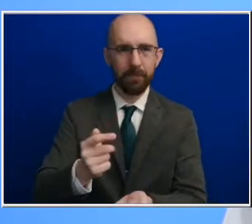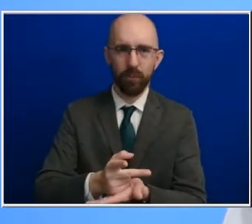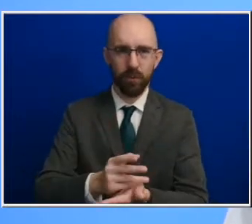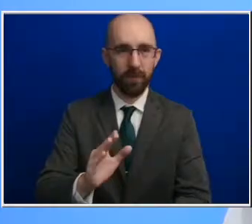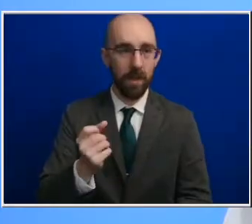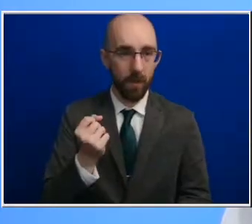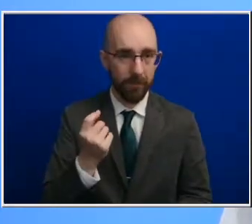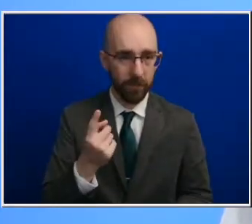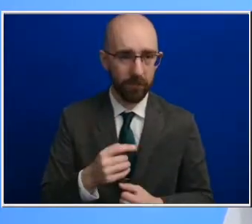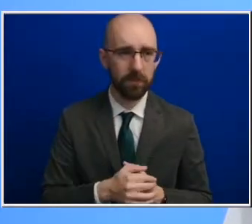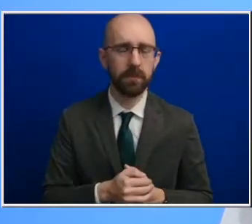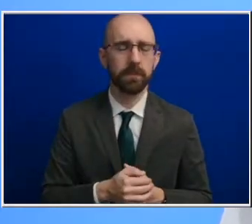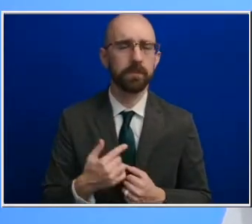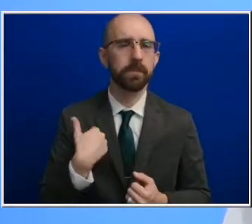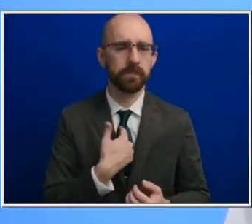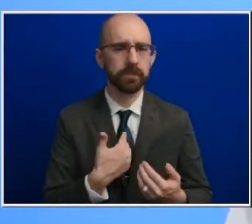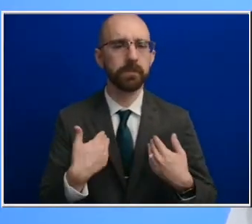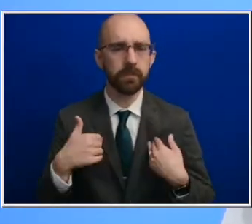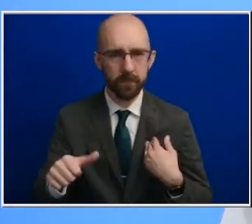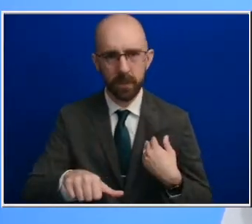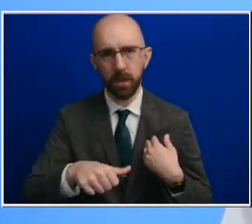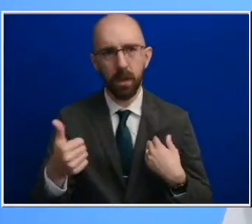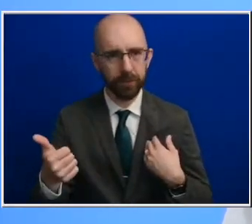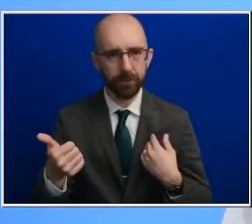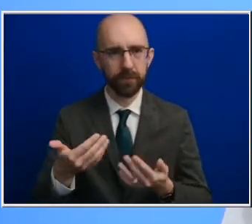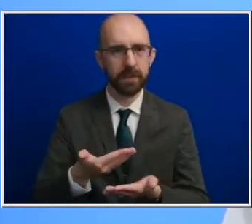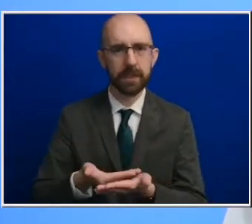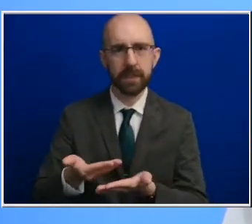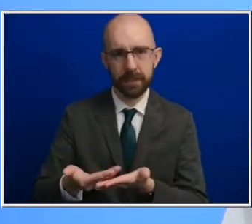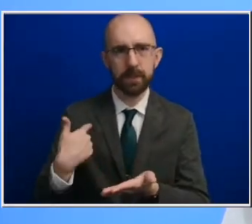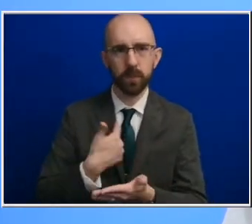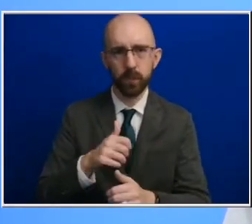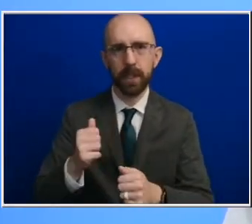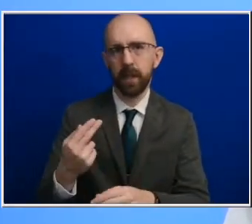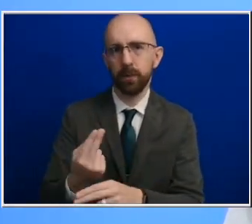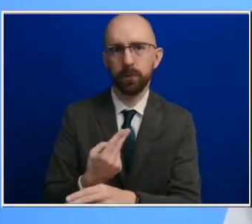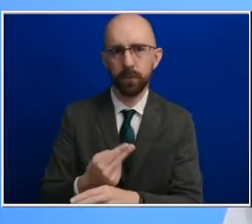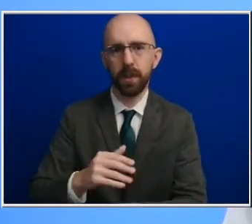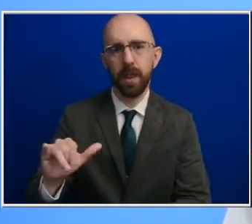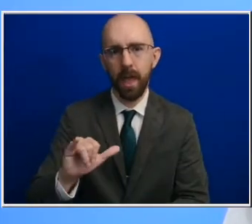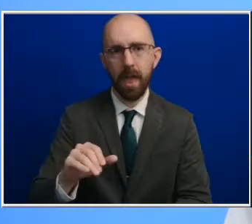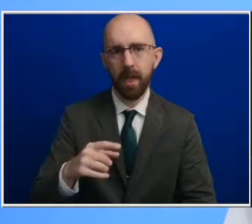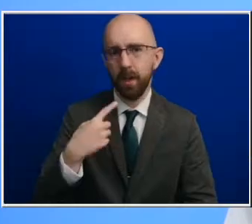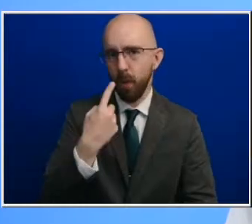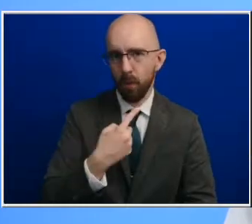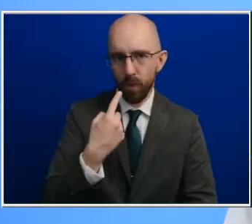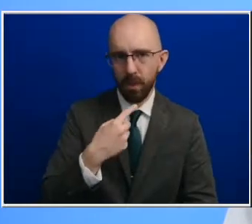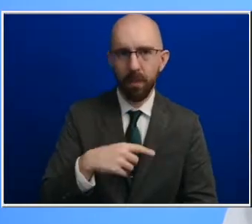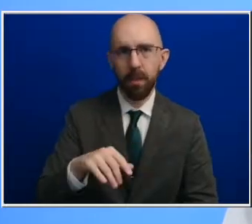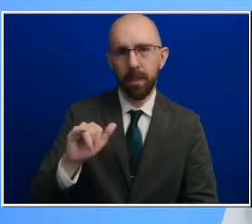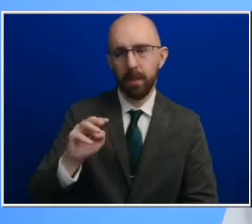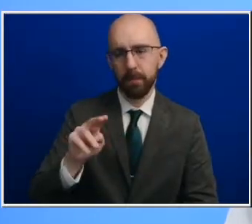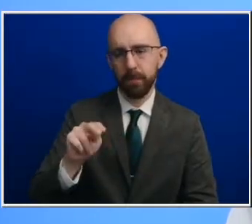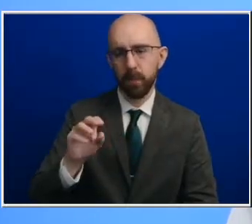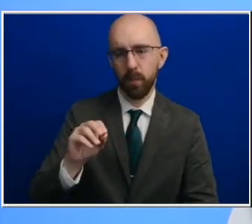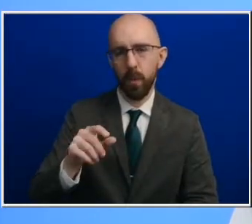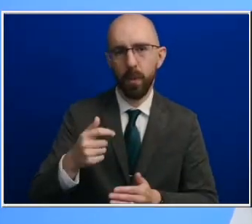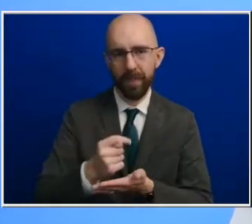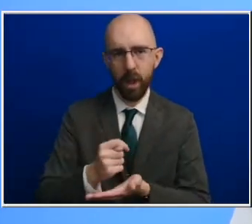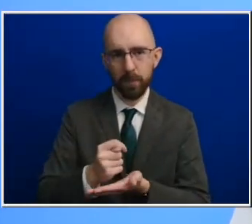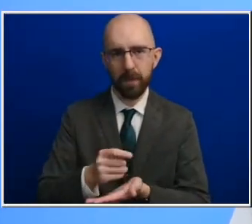we have other agents that we can use, like the oral immunotherapy, that is the